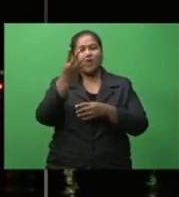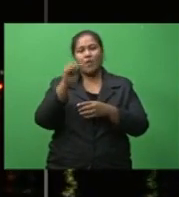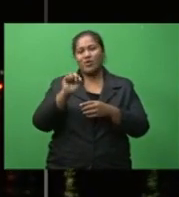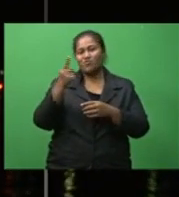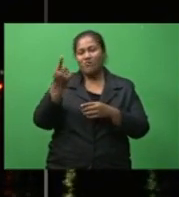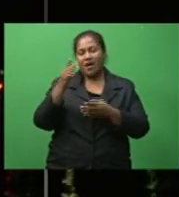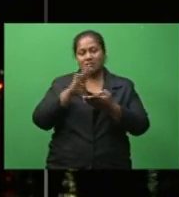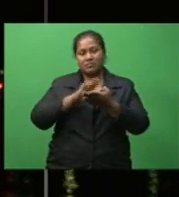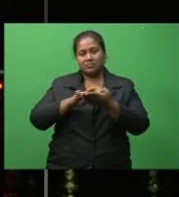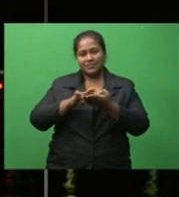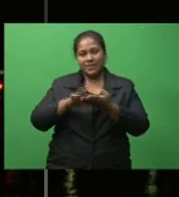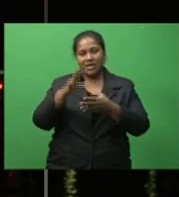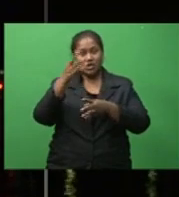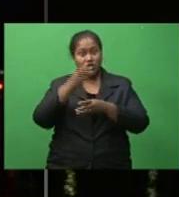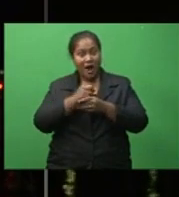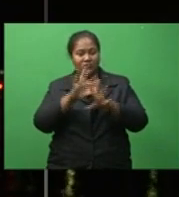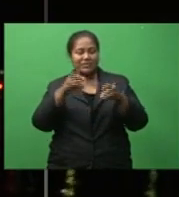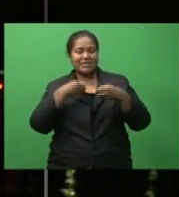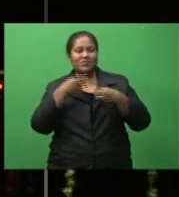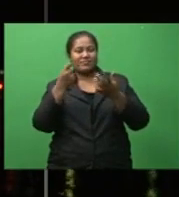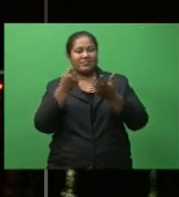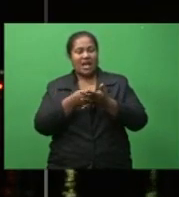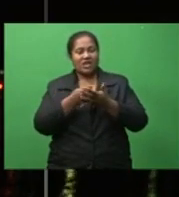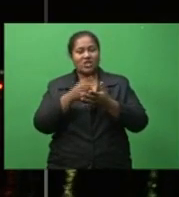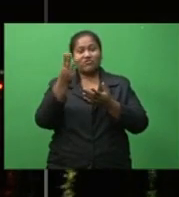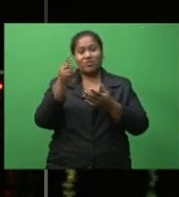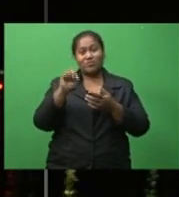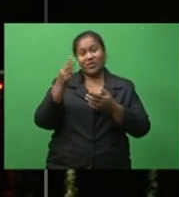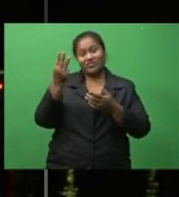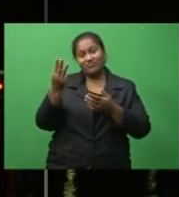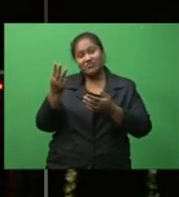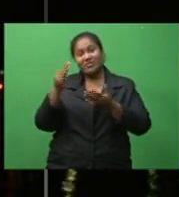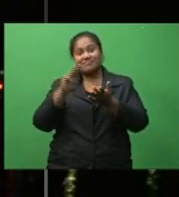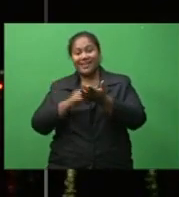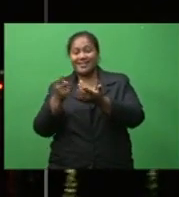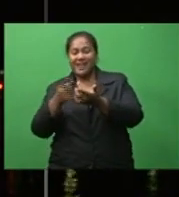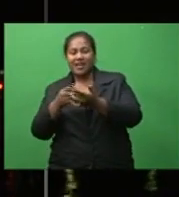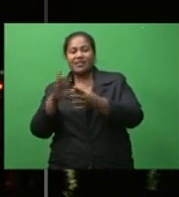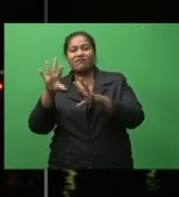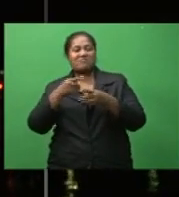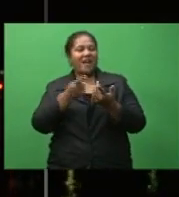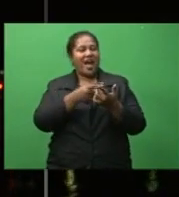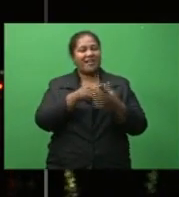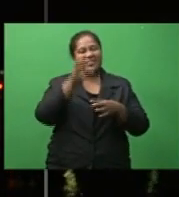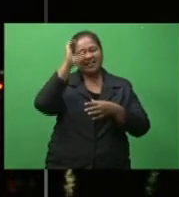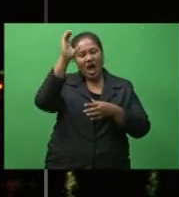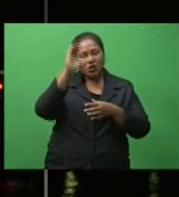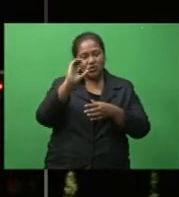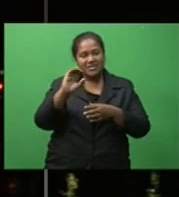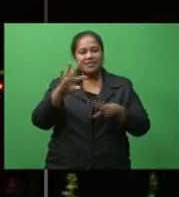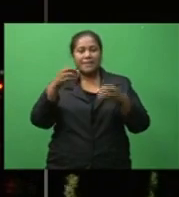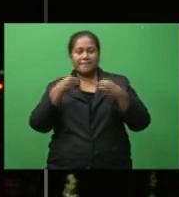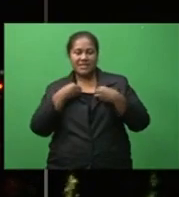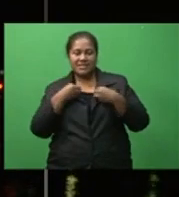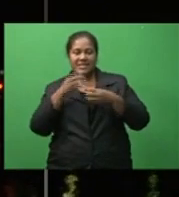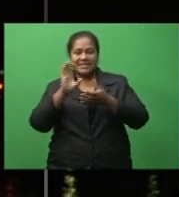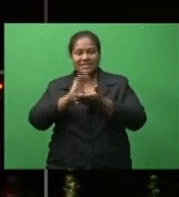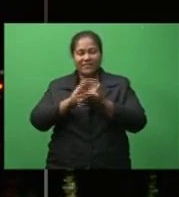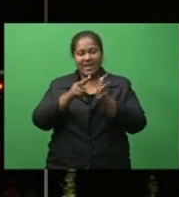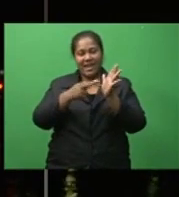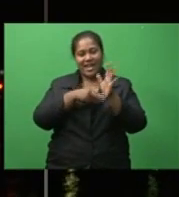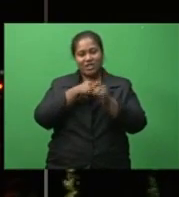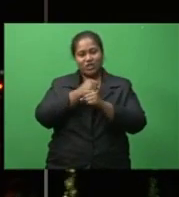received in the form of cash and $3.3 million in kind from several countries, businesses, civil and